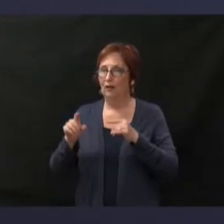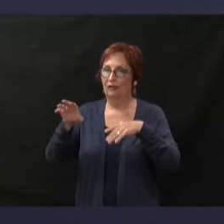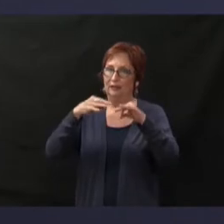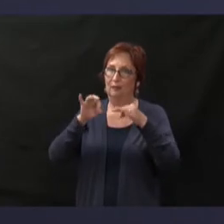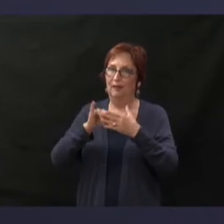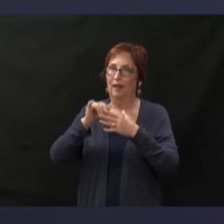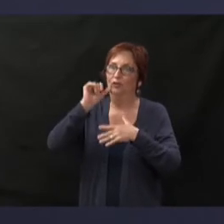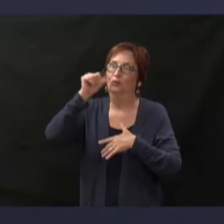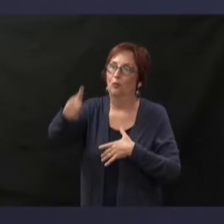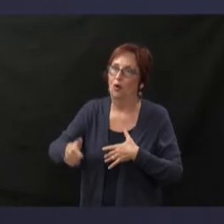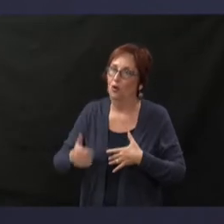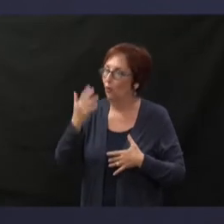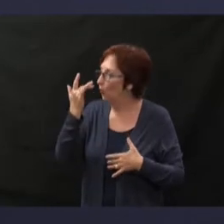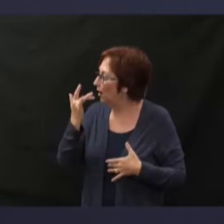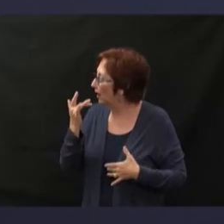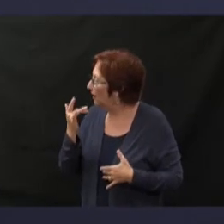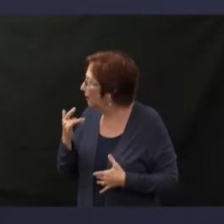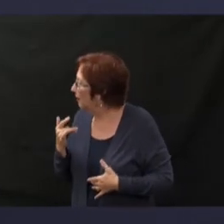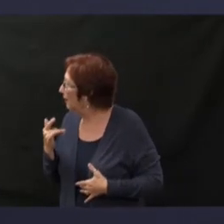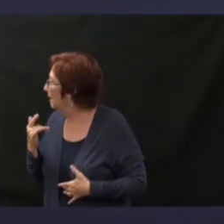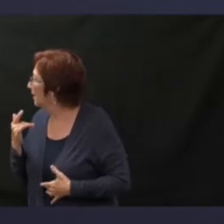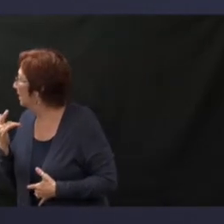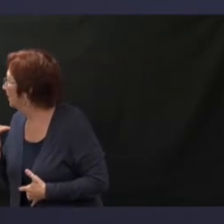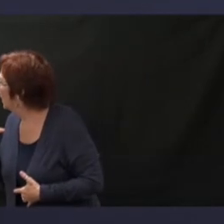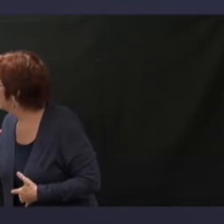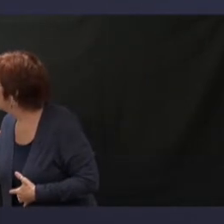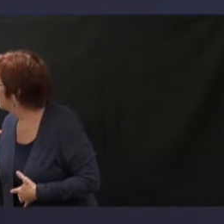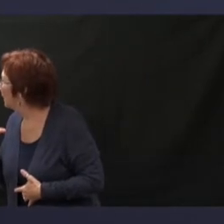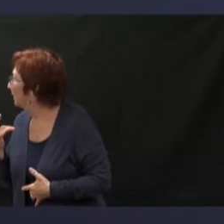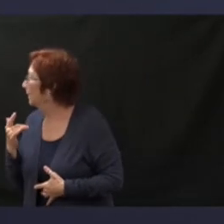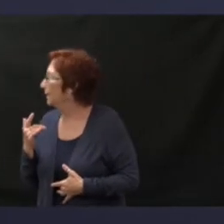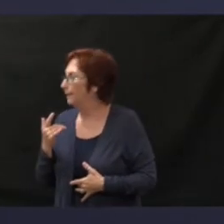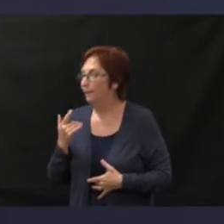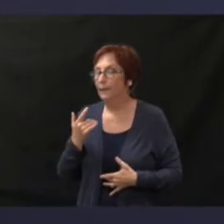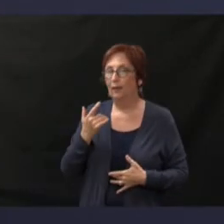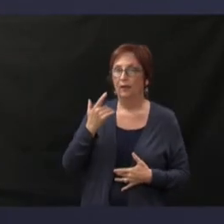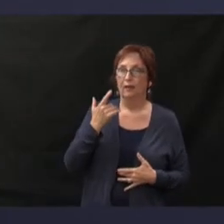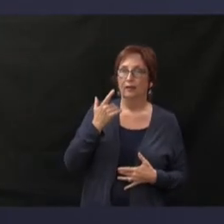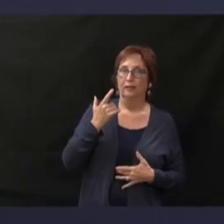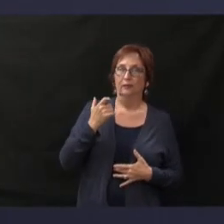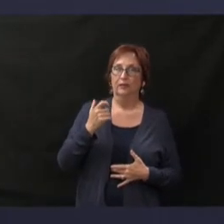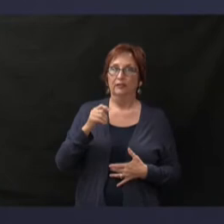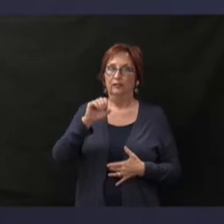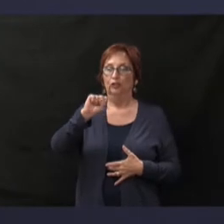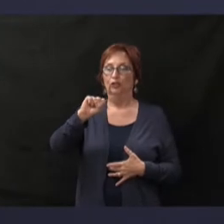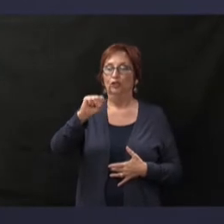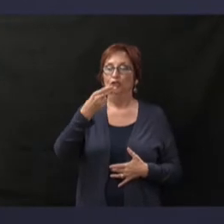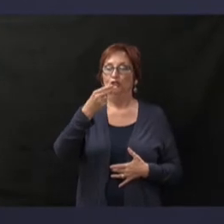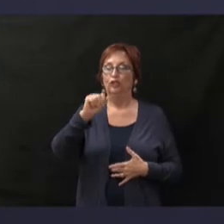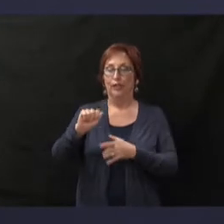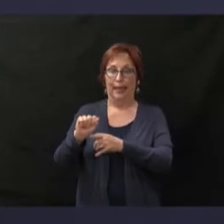Remember, this is its own syllable. We kind of have to cover that up, and then what do we have left? Shay.